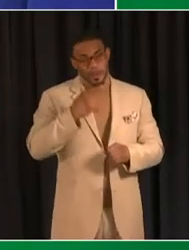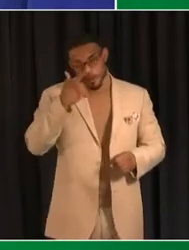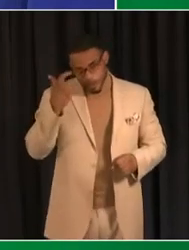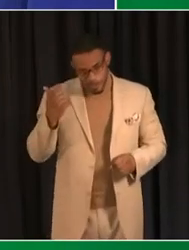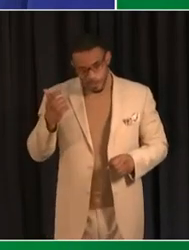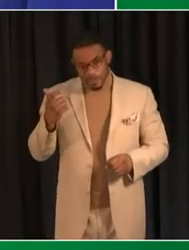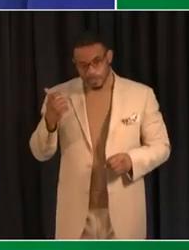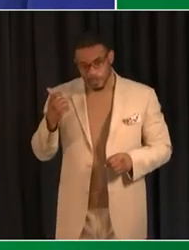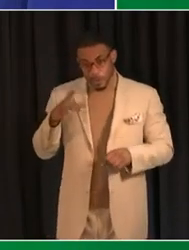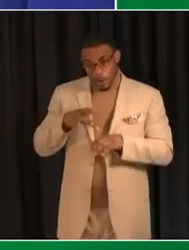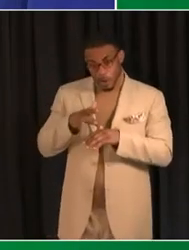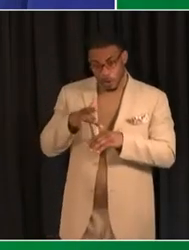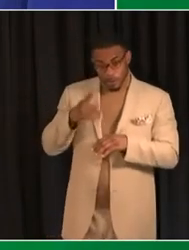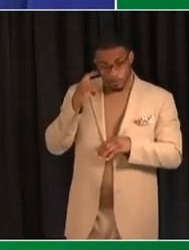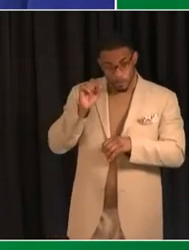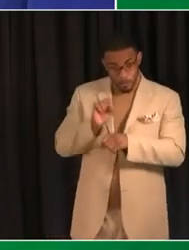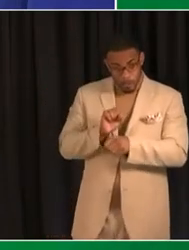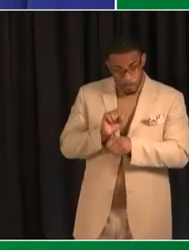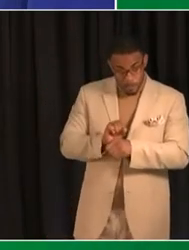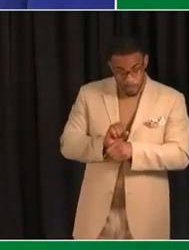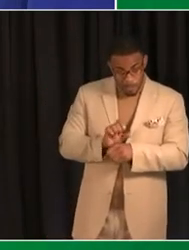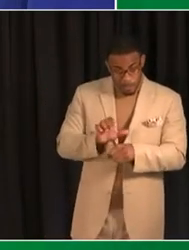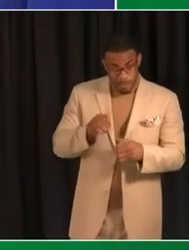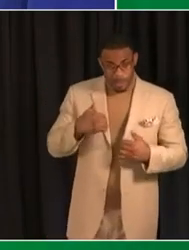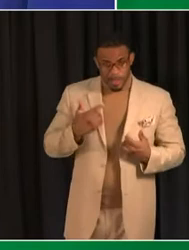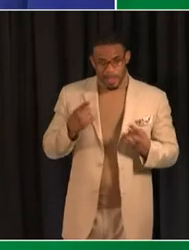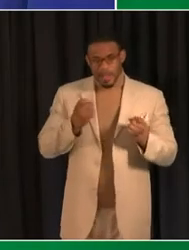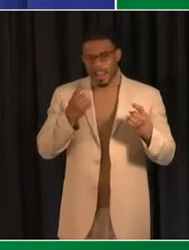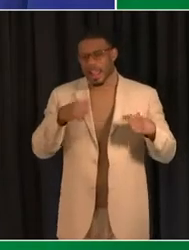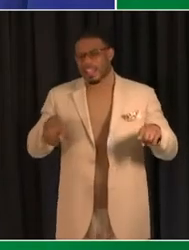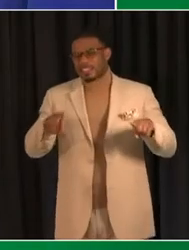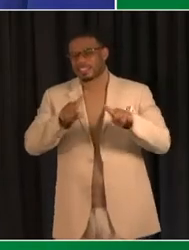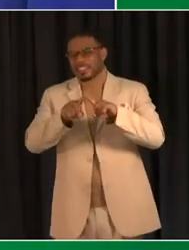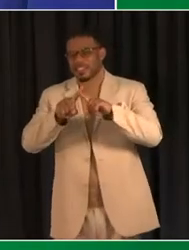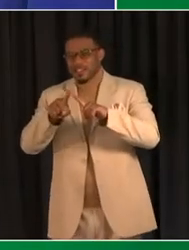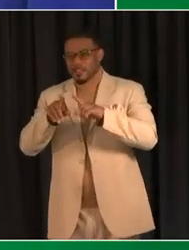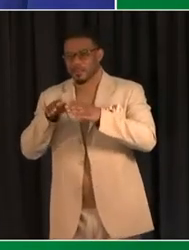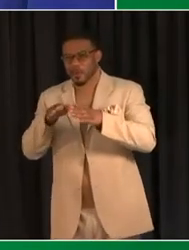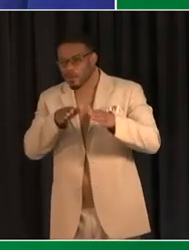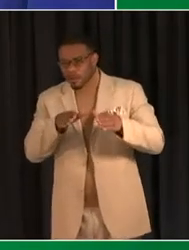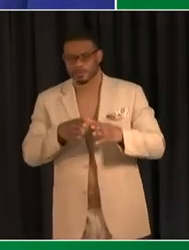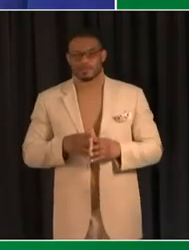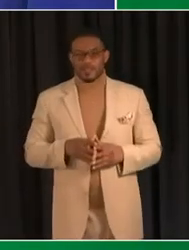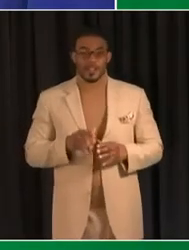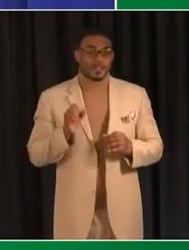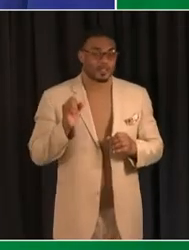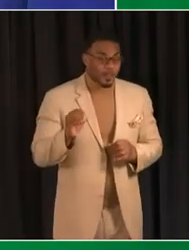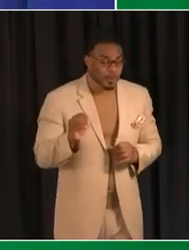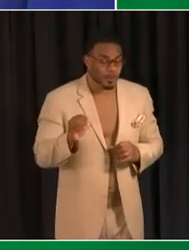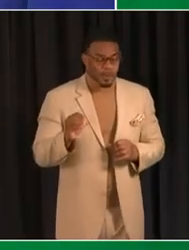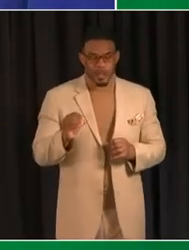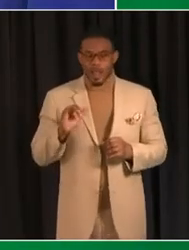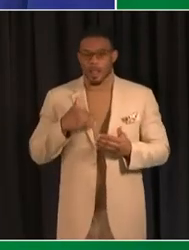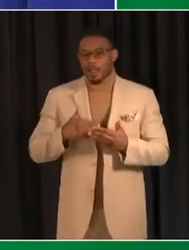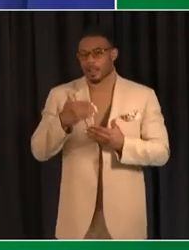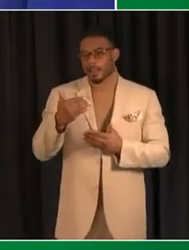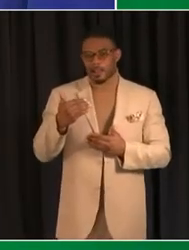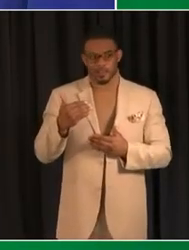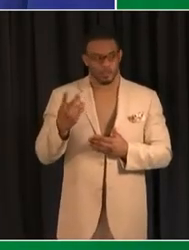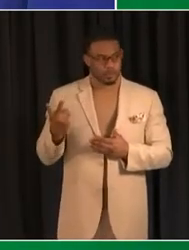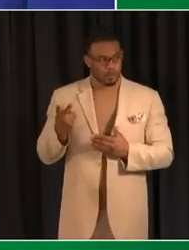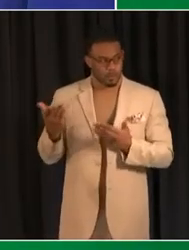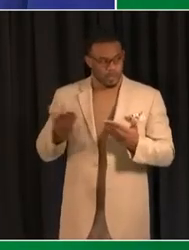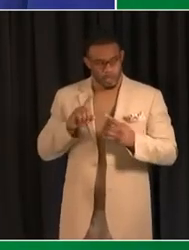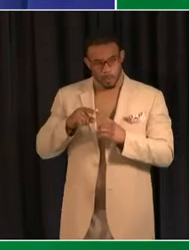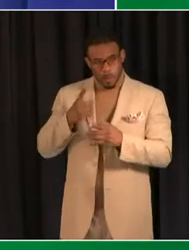work because really return to work is going to happen in a lot of different forms and fashions. And so our next